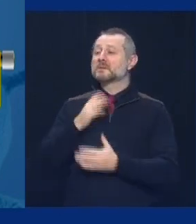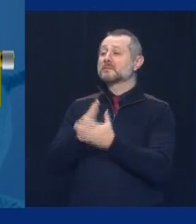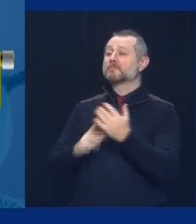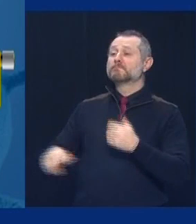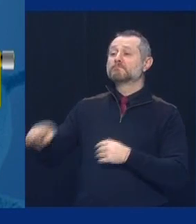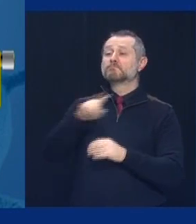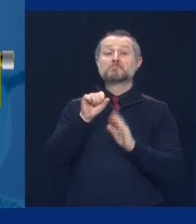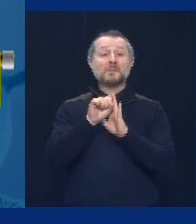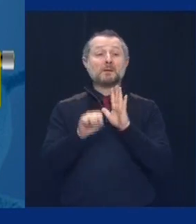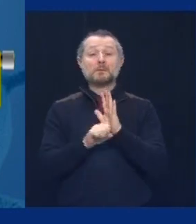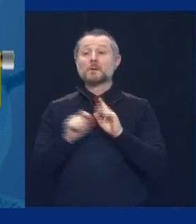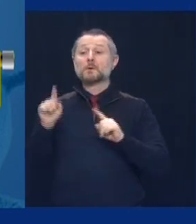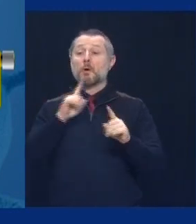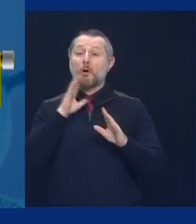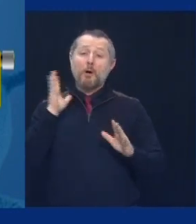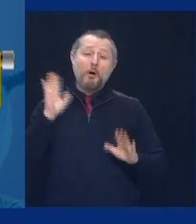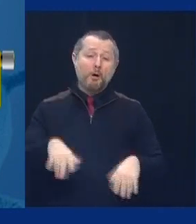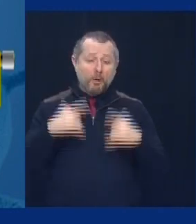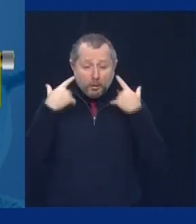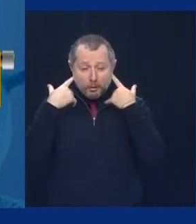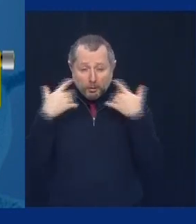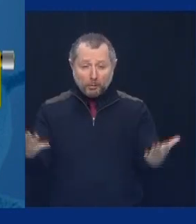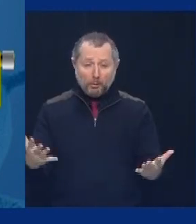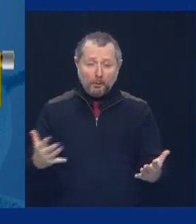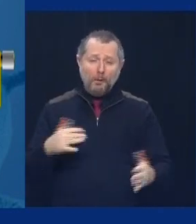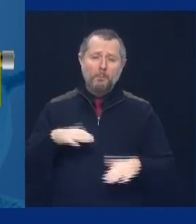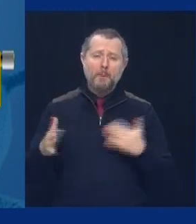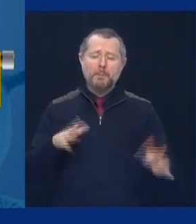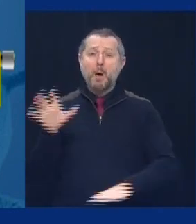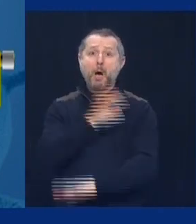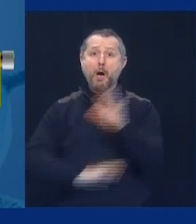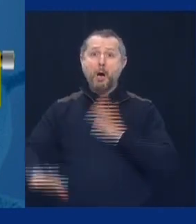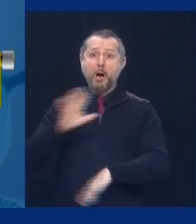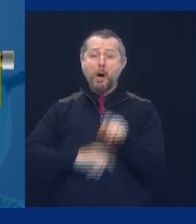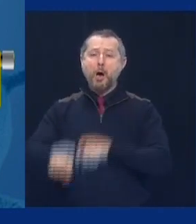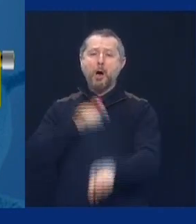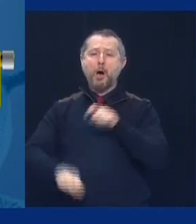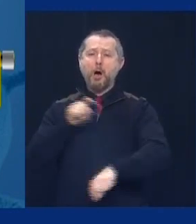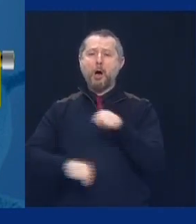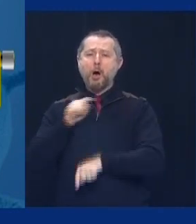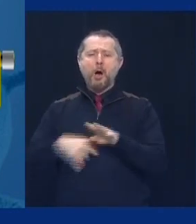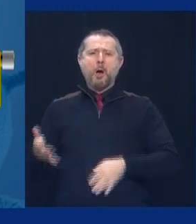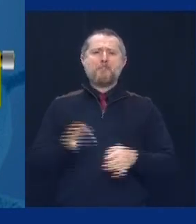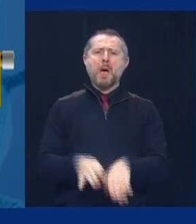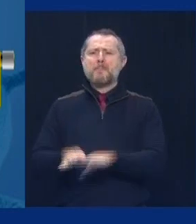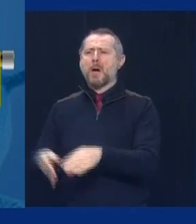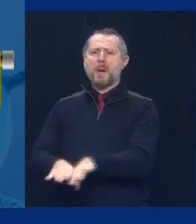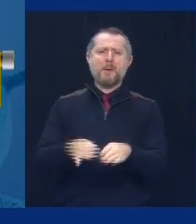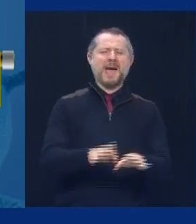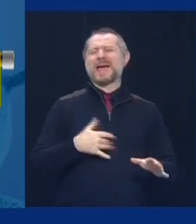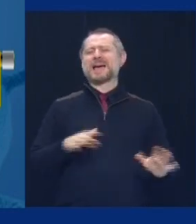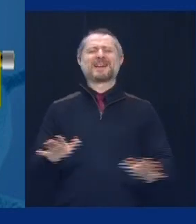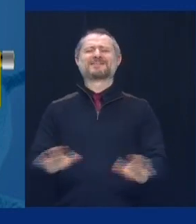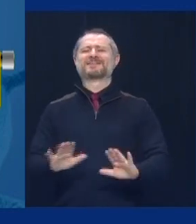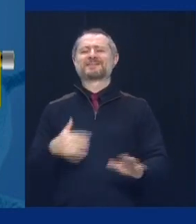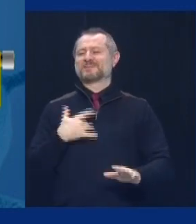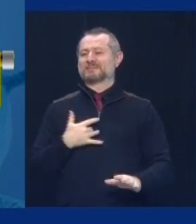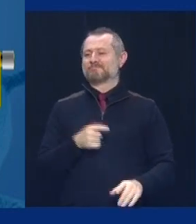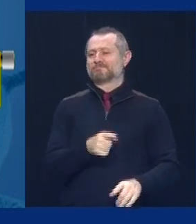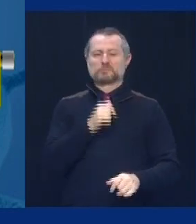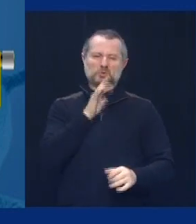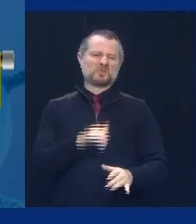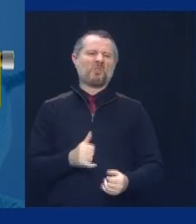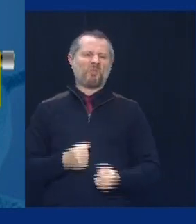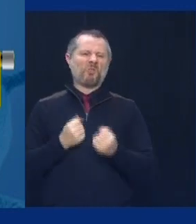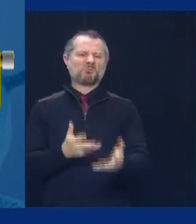dramatic opens and closes, full open, full close, full open, full close. I think that's highly disruptive, and it's not